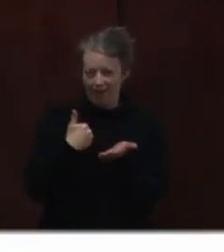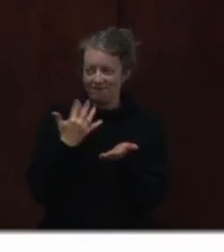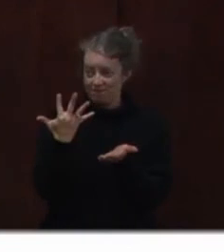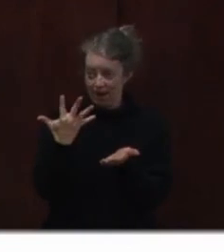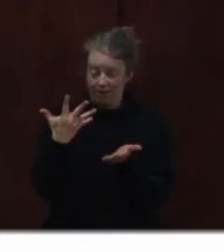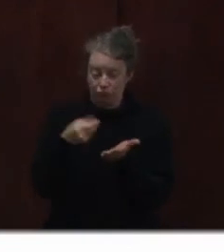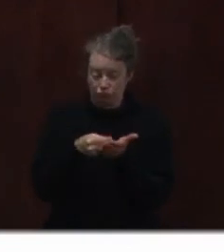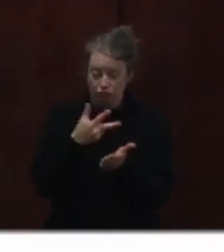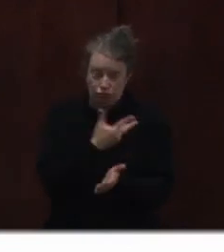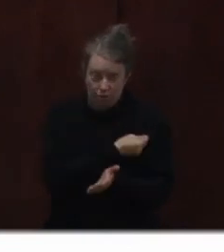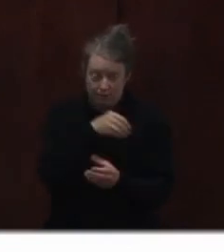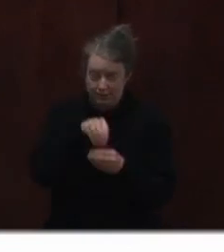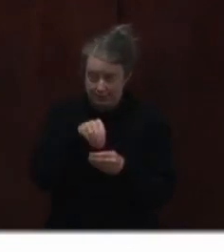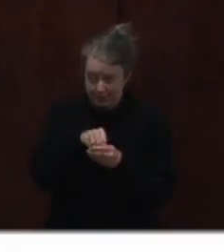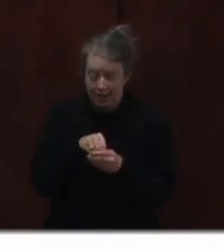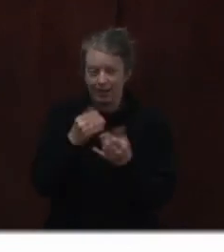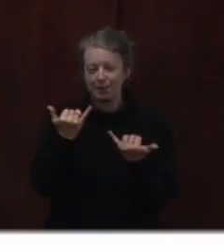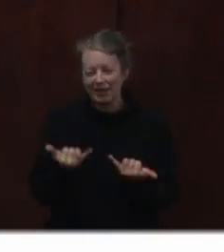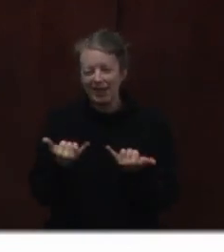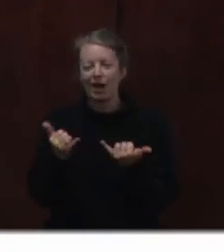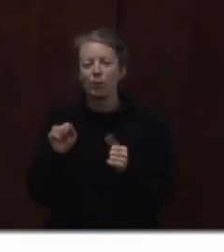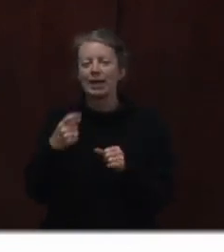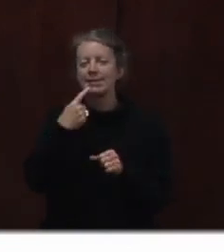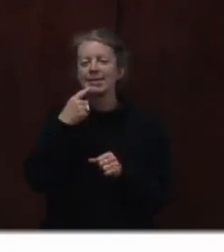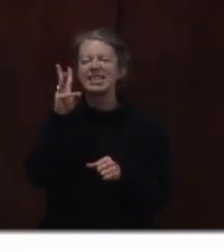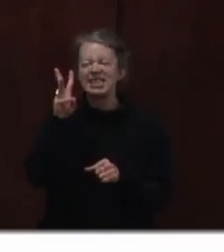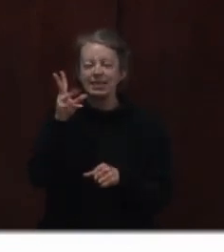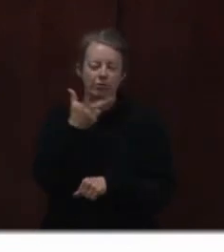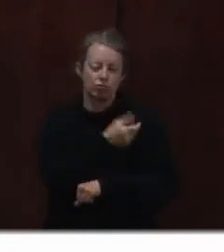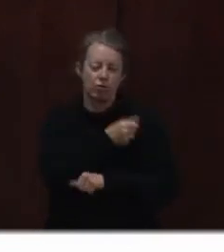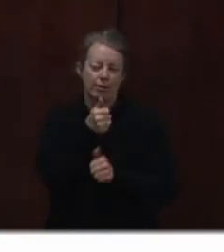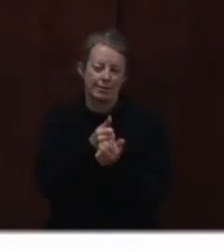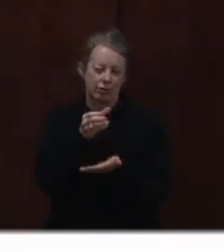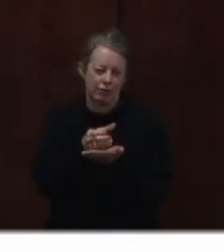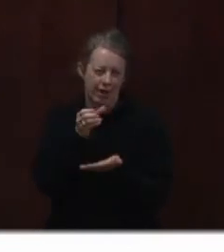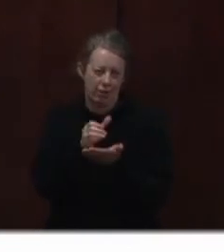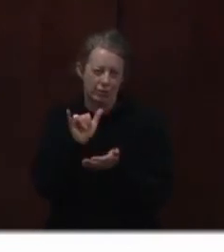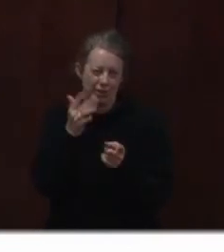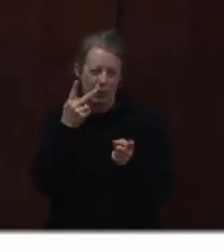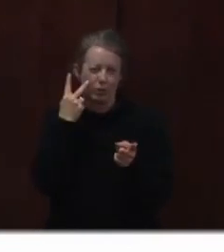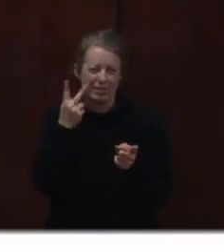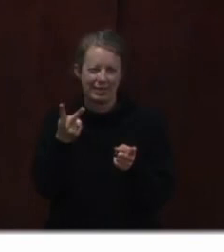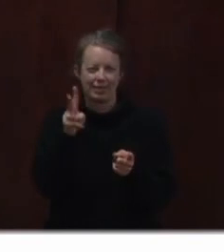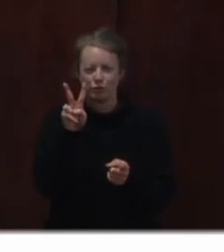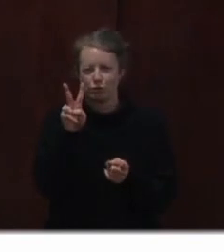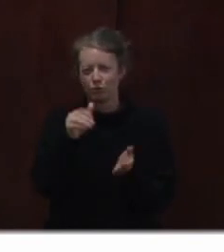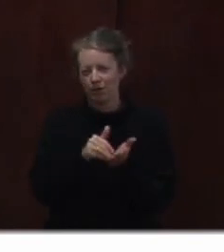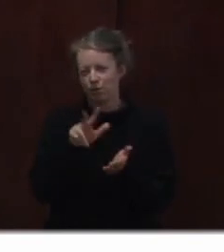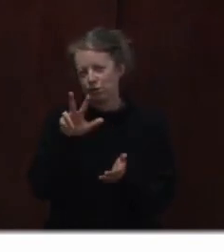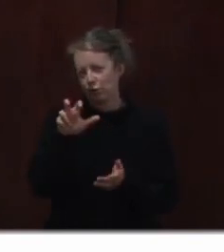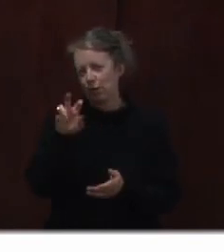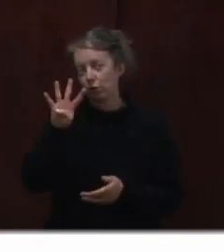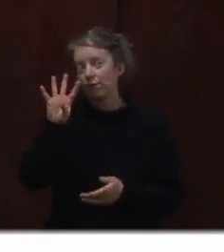standard to base it on 6 doses per vial, so that's why you see 2,340 now.